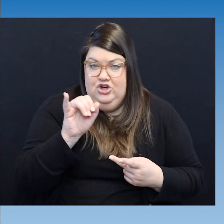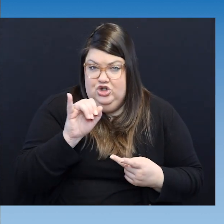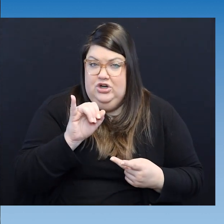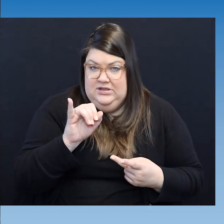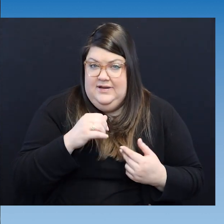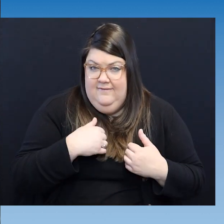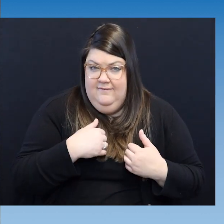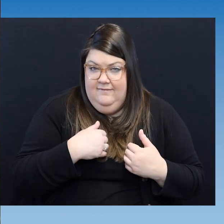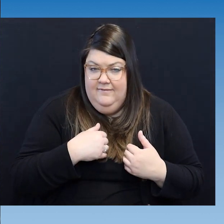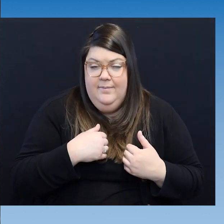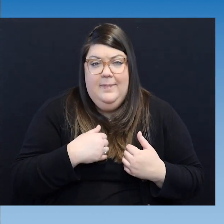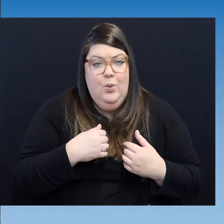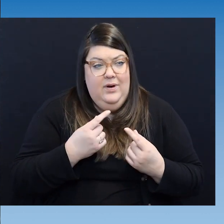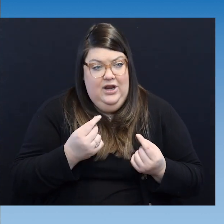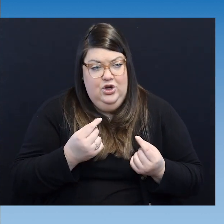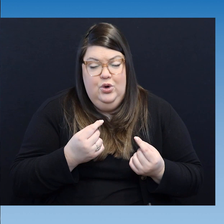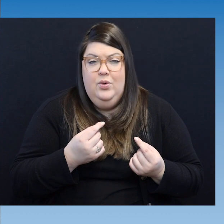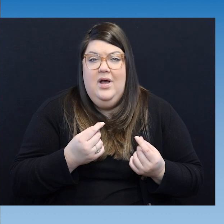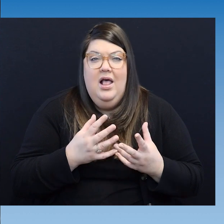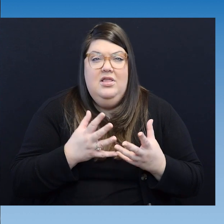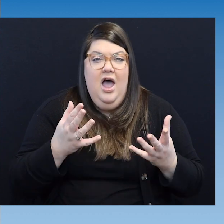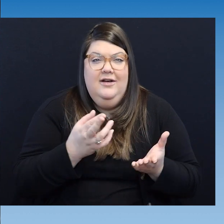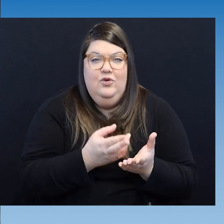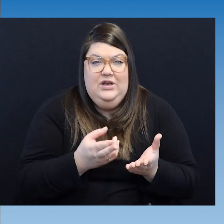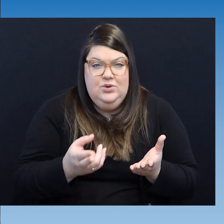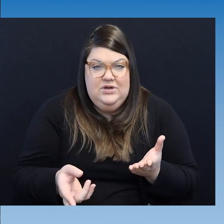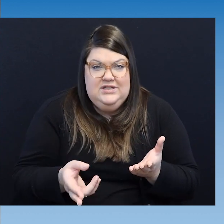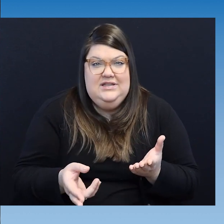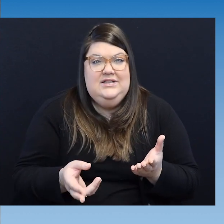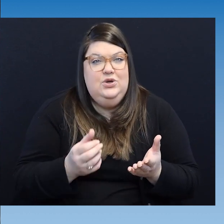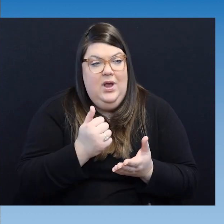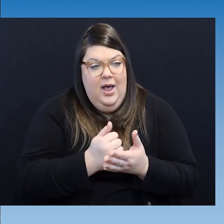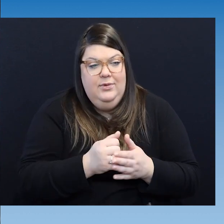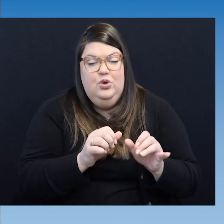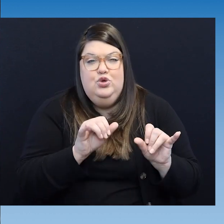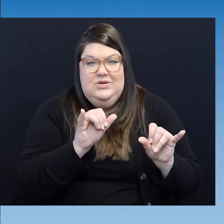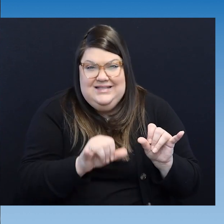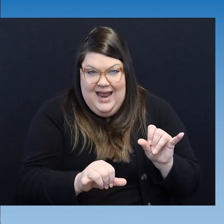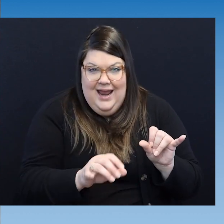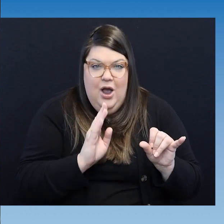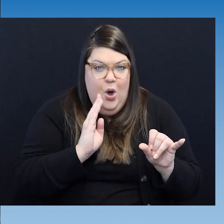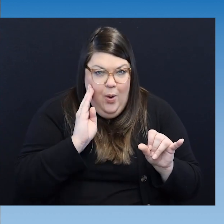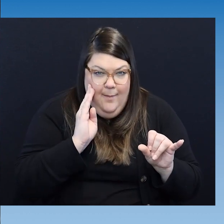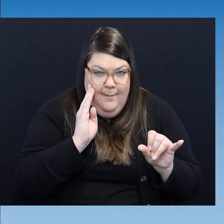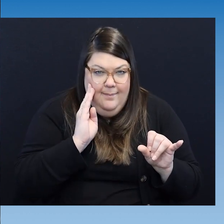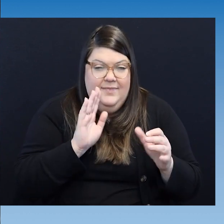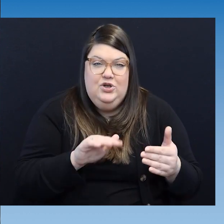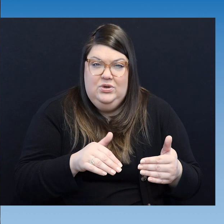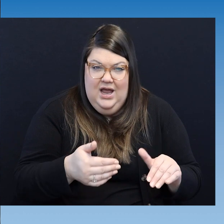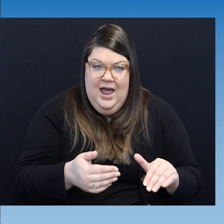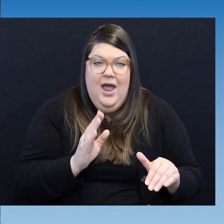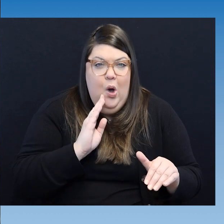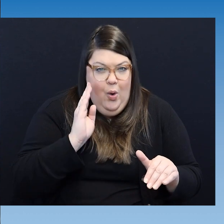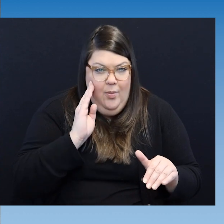of resources to enable you to stay at home and to die and have a